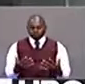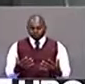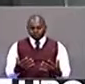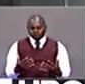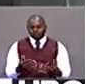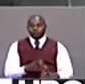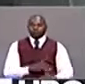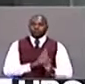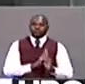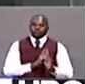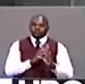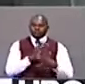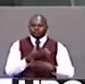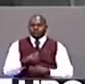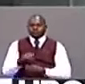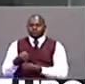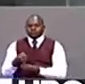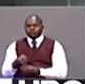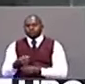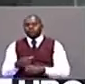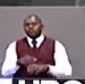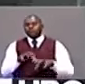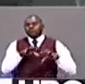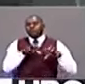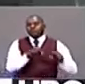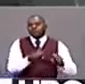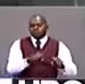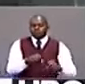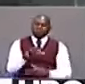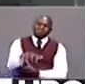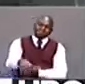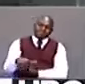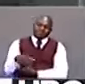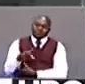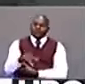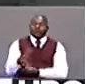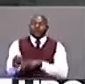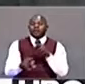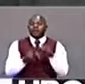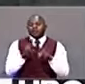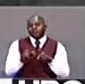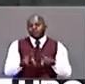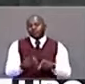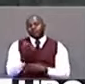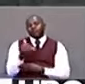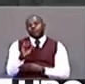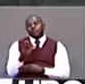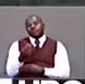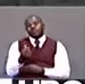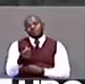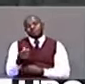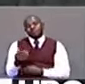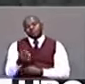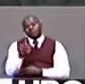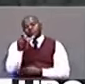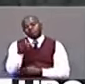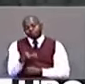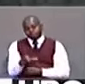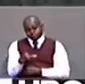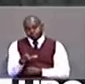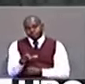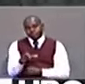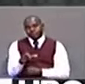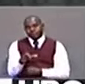some security organs to take over the minds of other people. It takes a lot of money for somebody